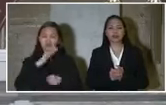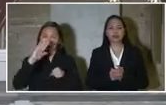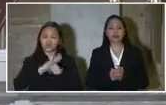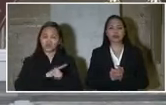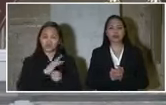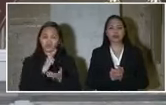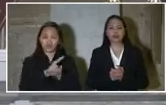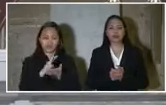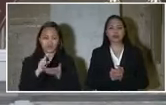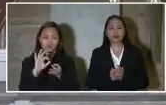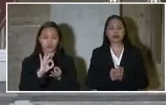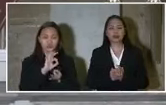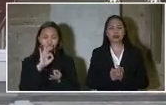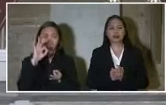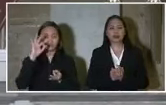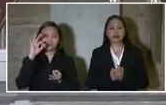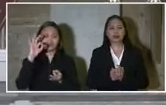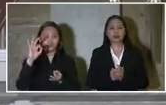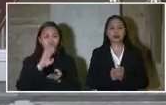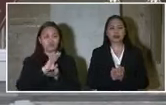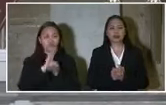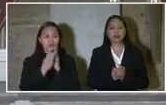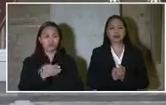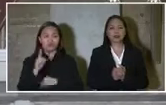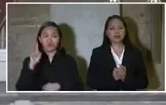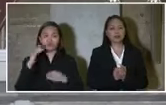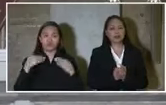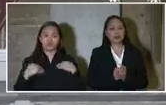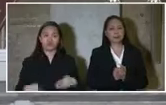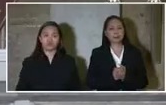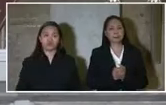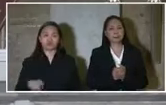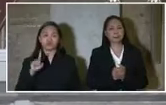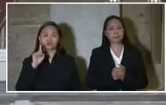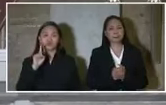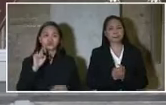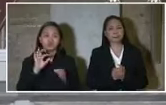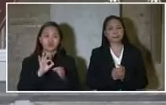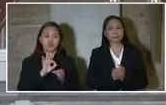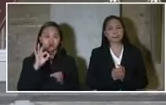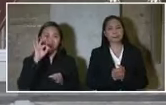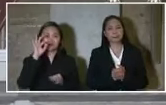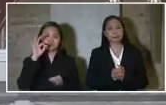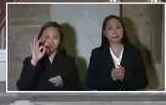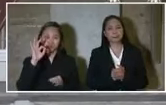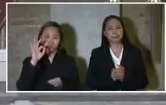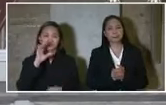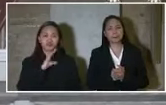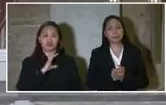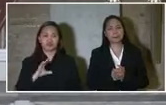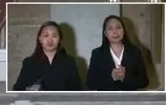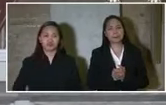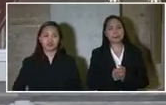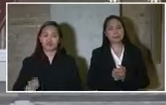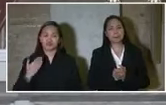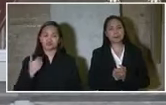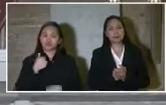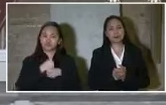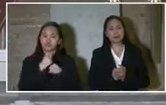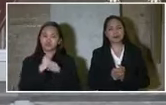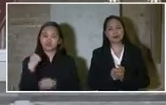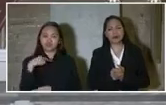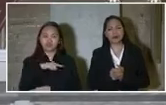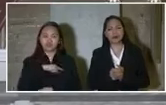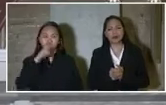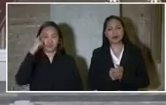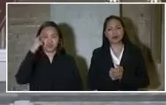his Holy Spirit may become one body, one spirit in Christ. May he make of us